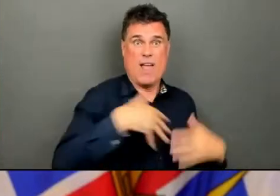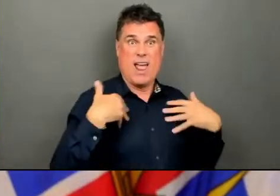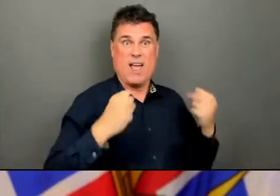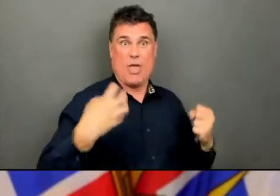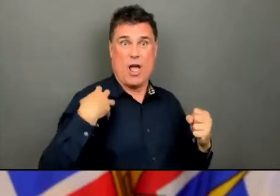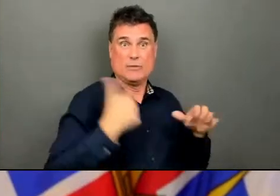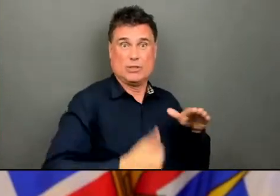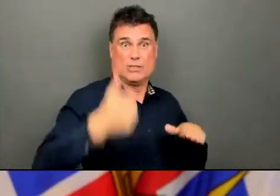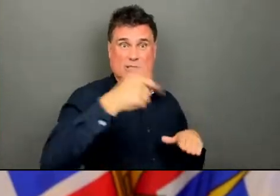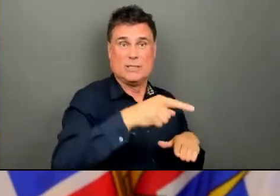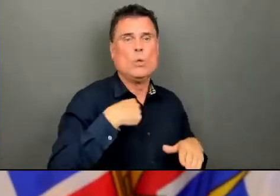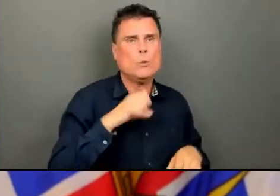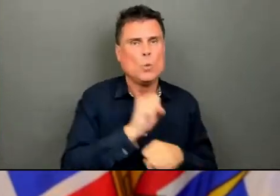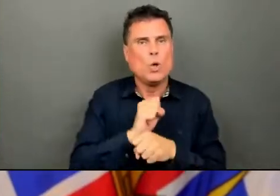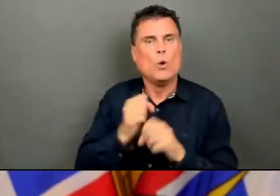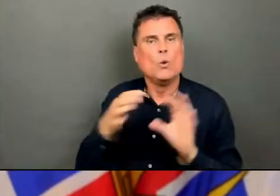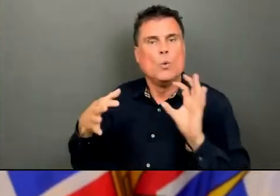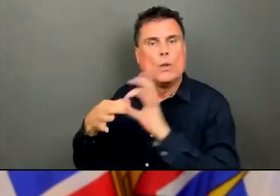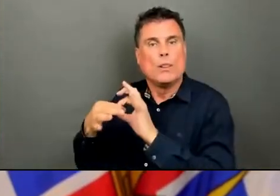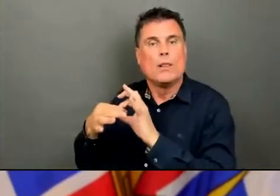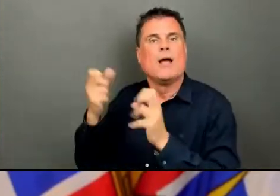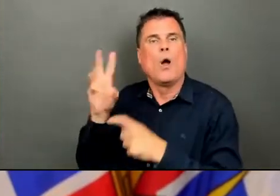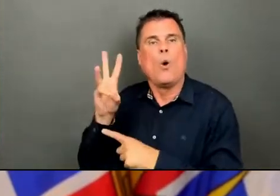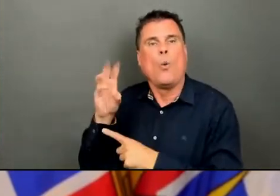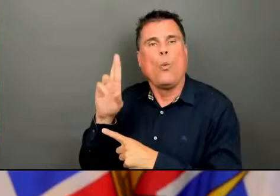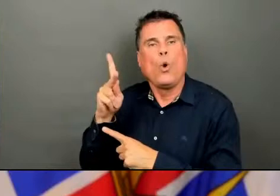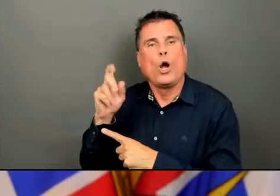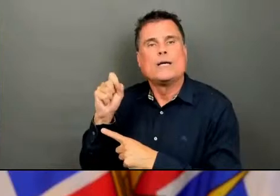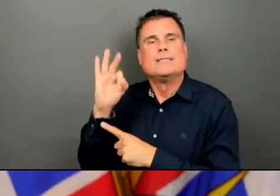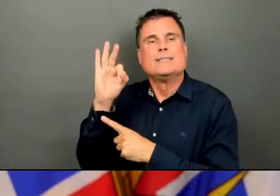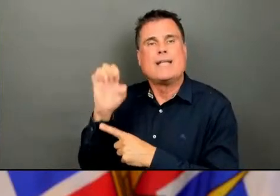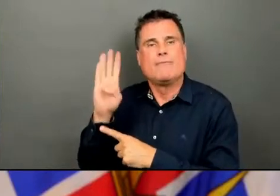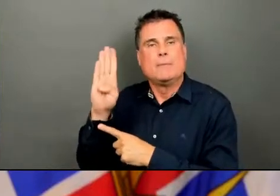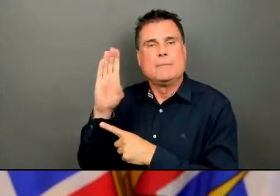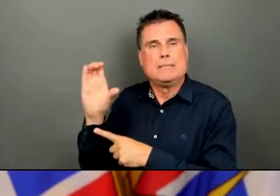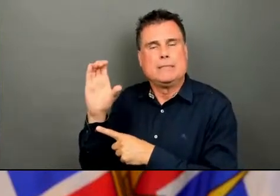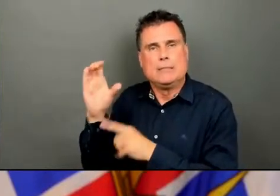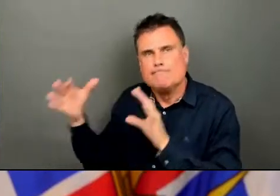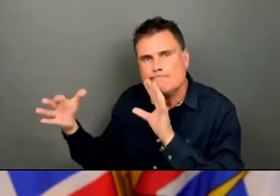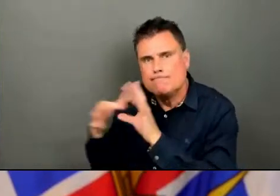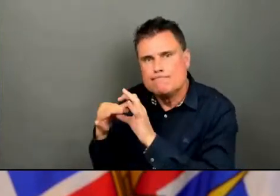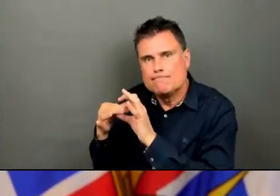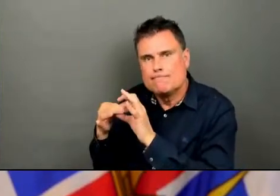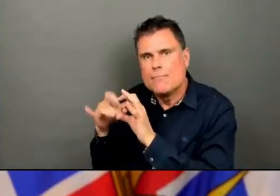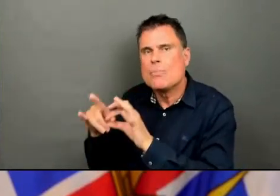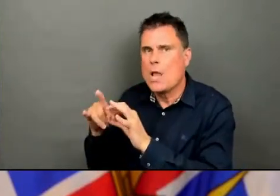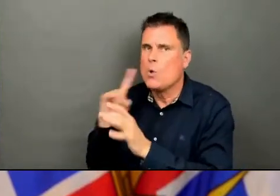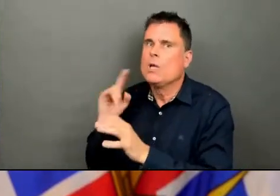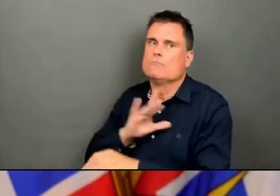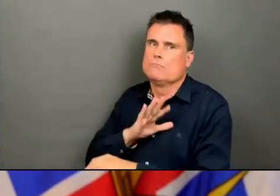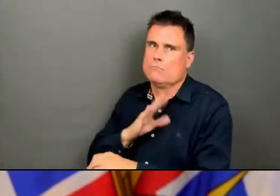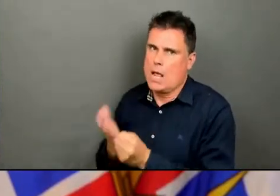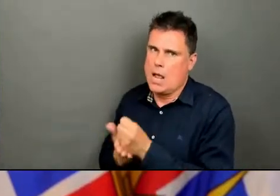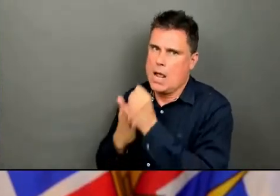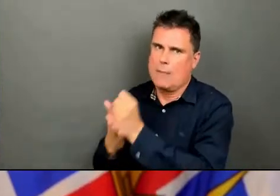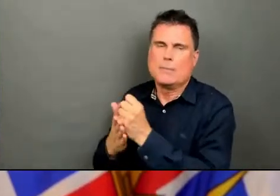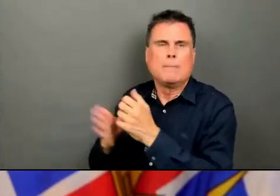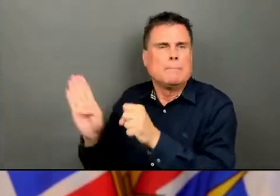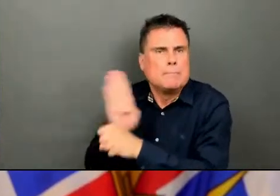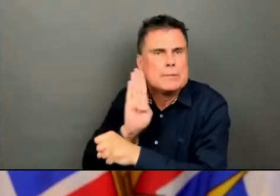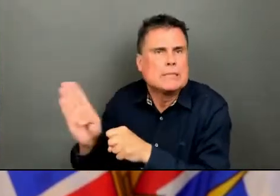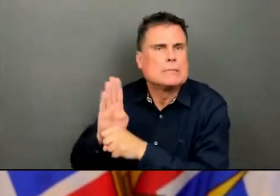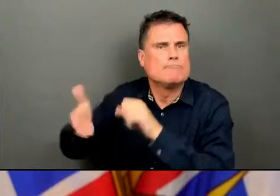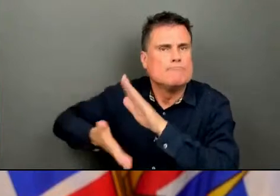closely with WorkSafe BC and played an important part in our pandemic response, supporting businesses to have the